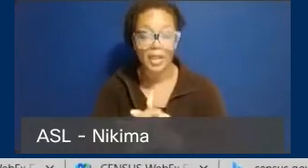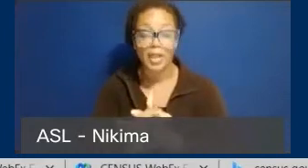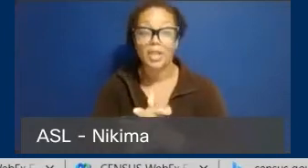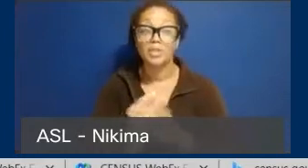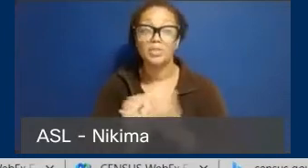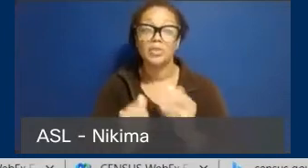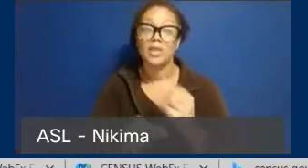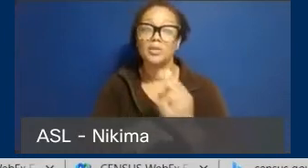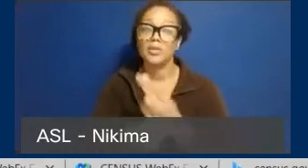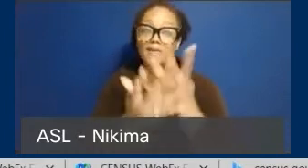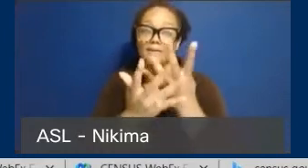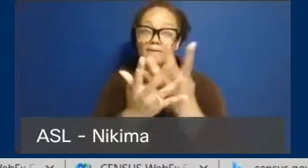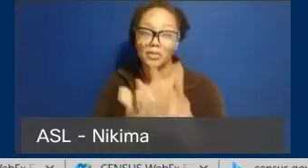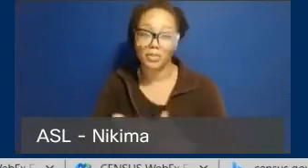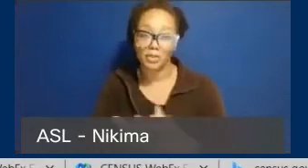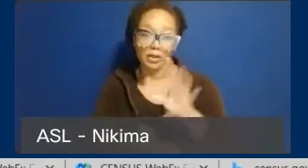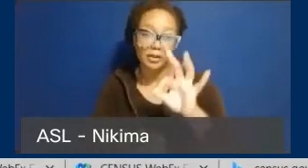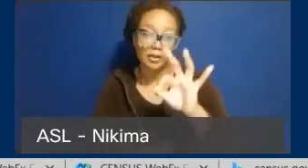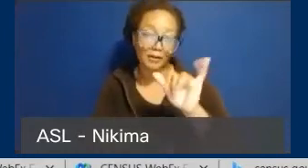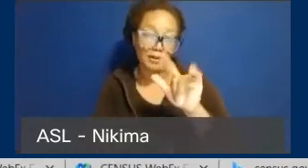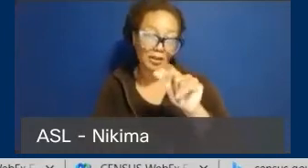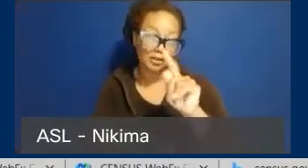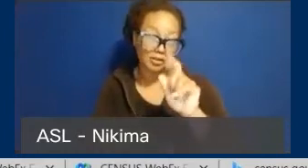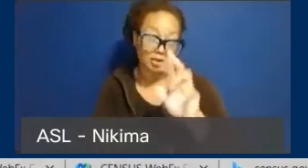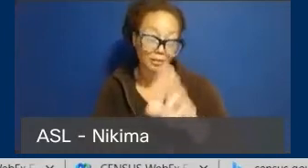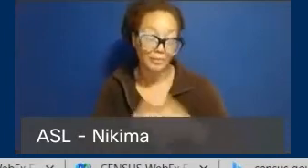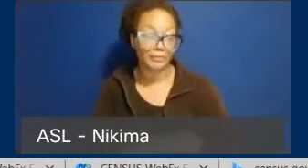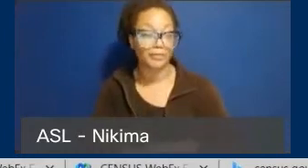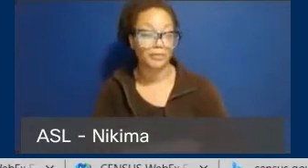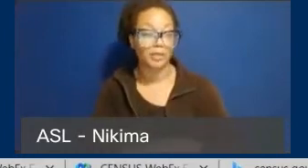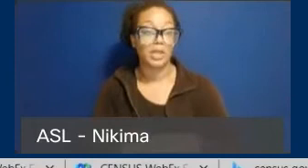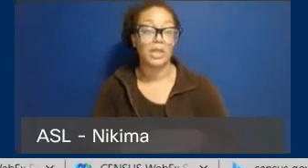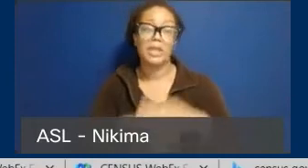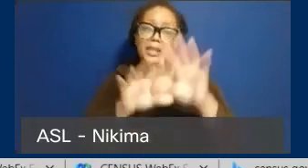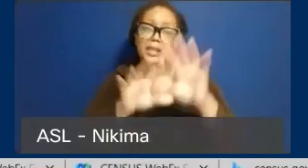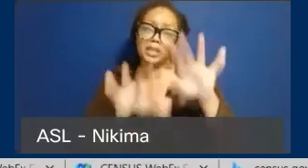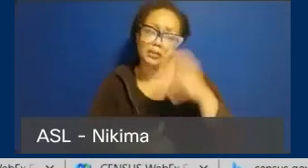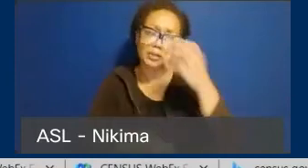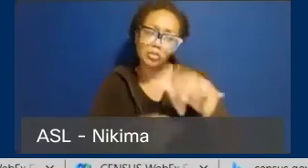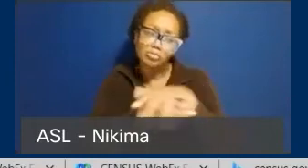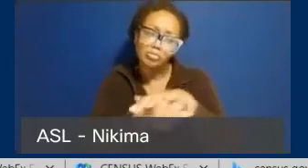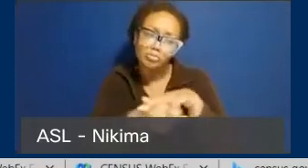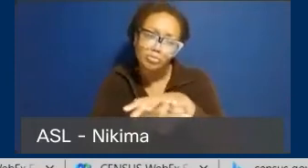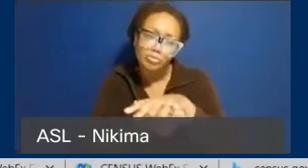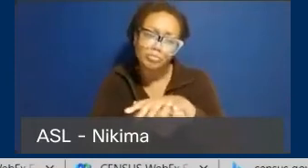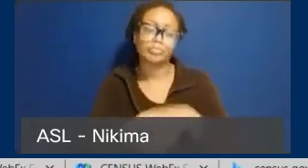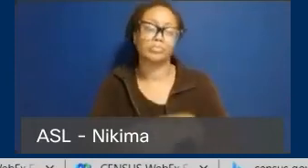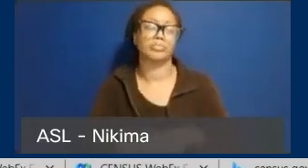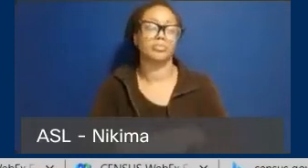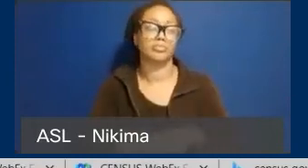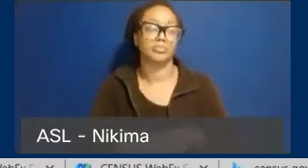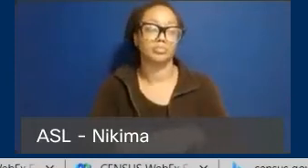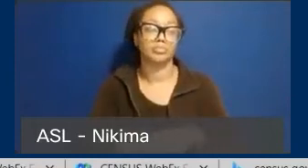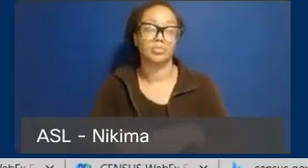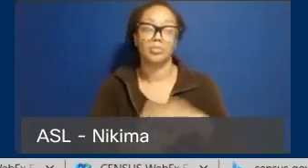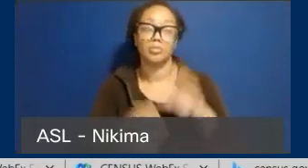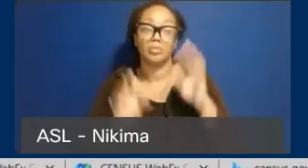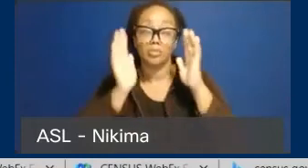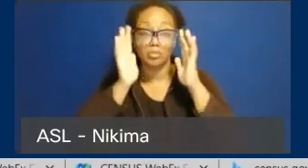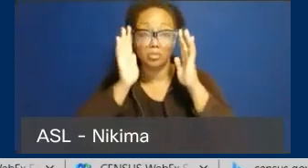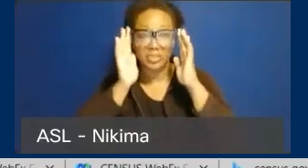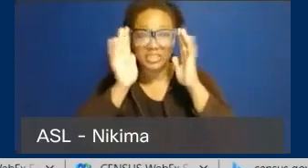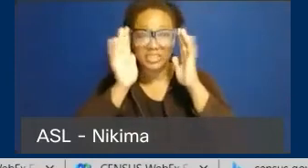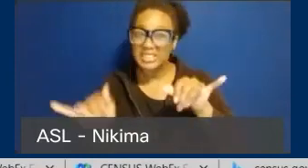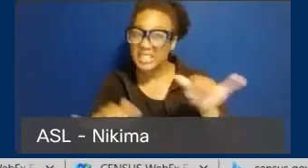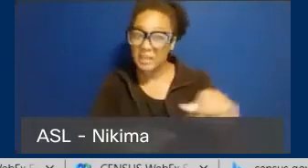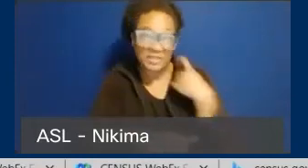filters. So you could enter your geography and you can select, you see the same geography that you saw on the